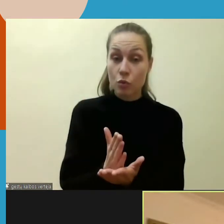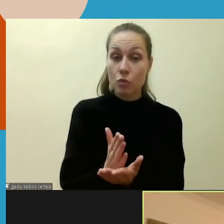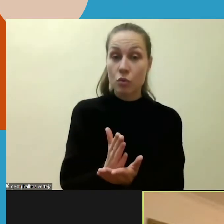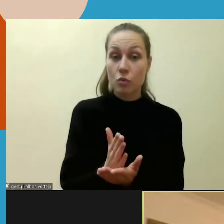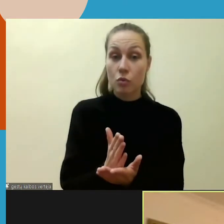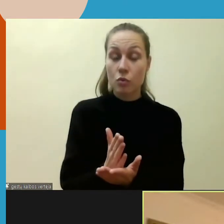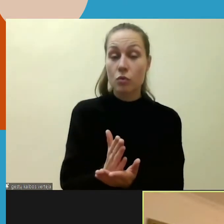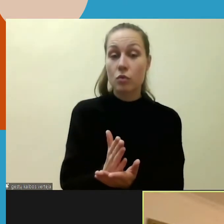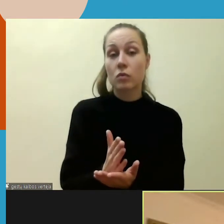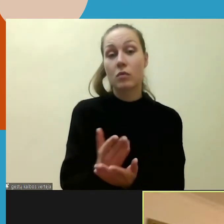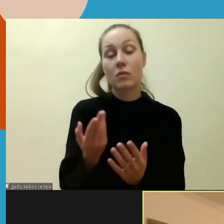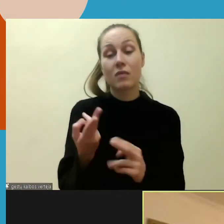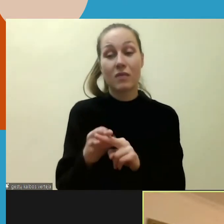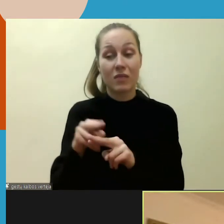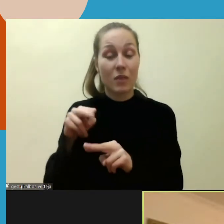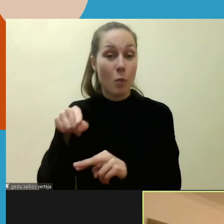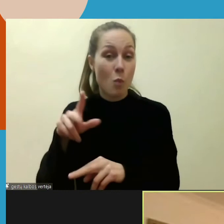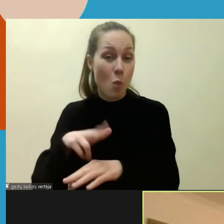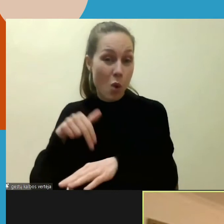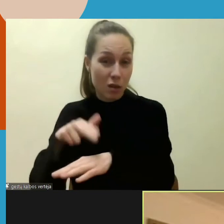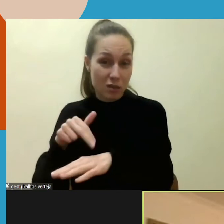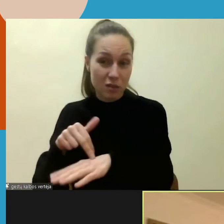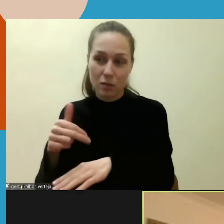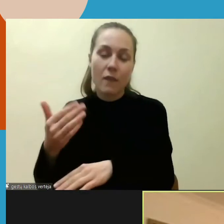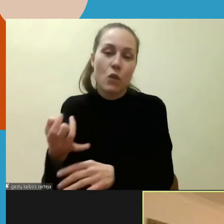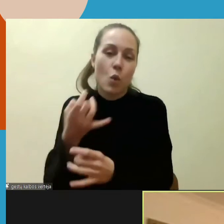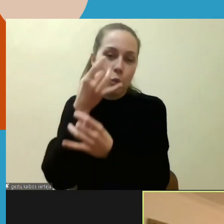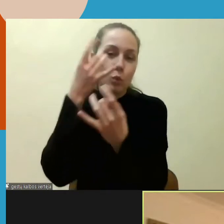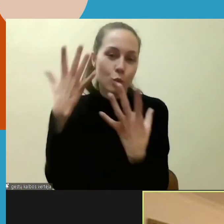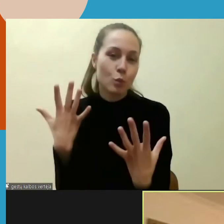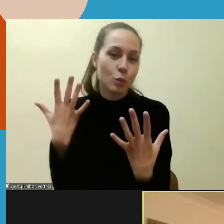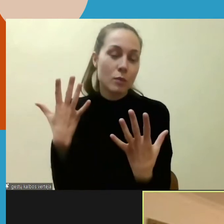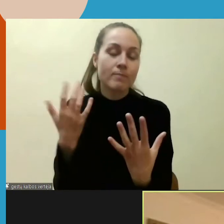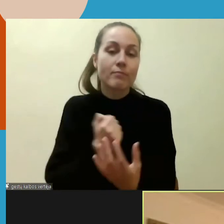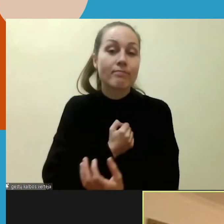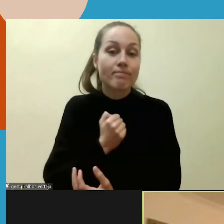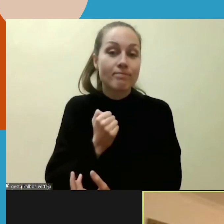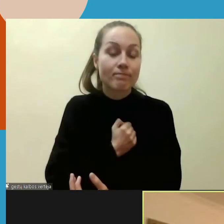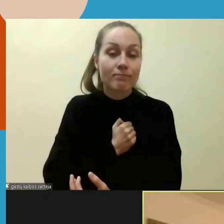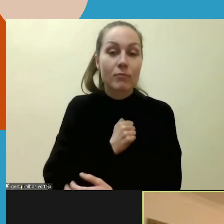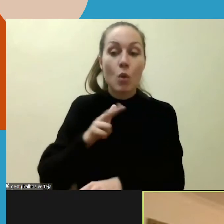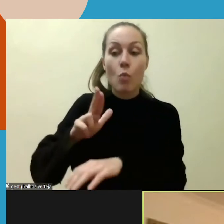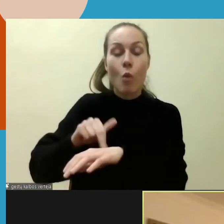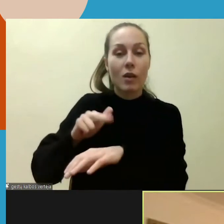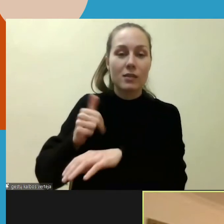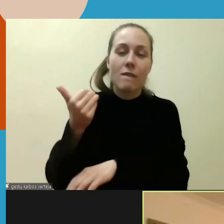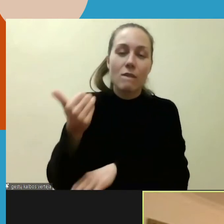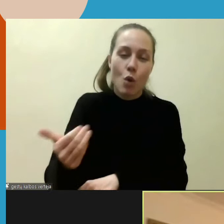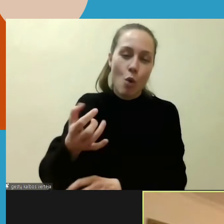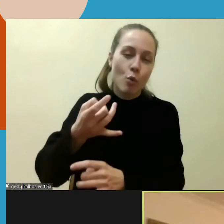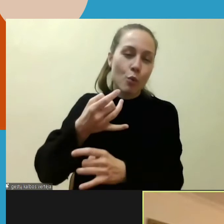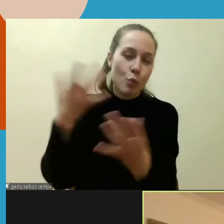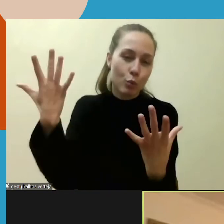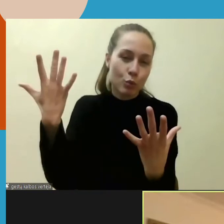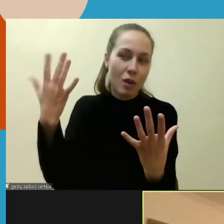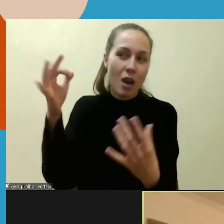is unfortunately police culture is very often homophobic, misogynistic,